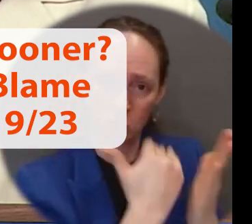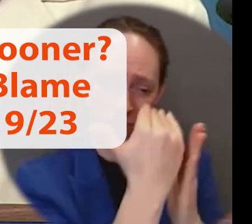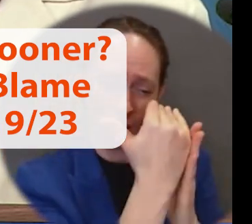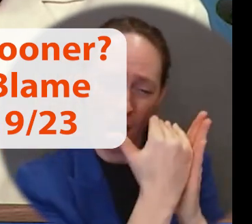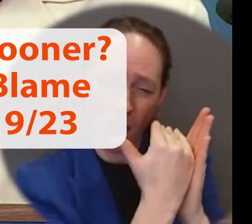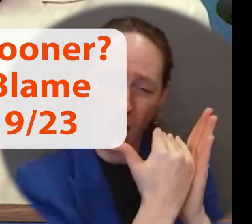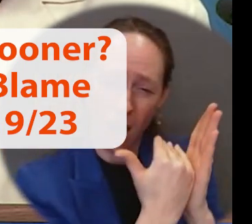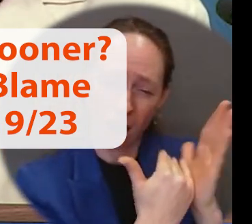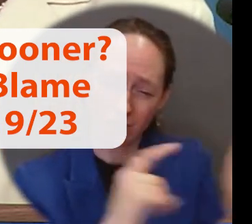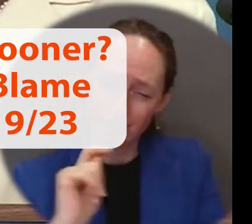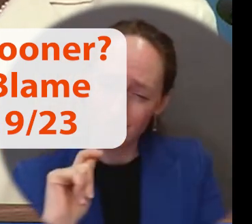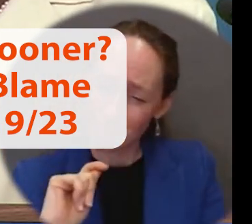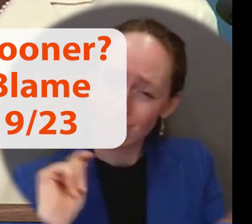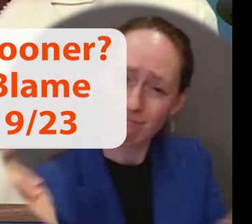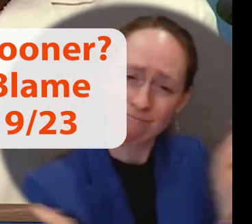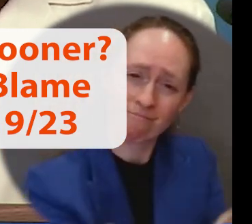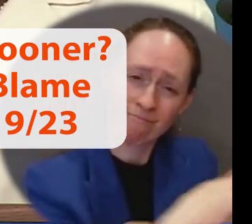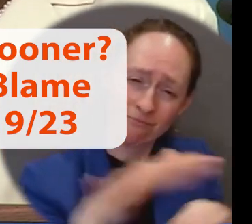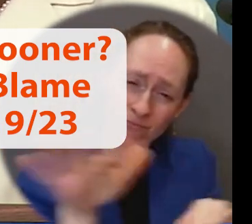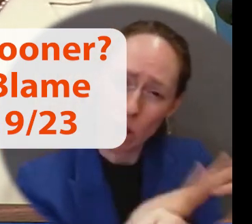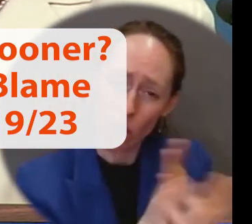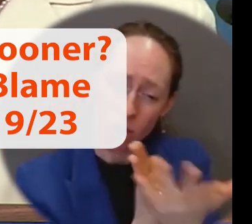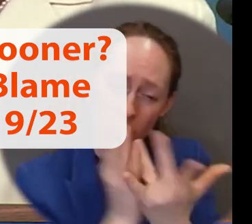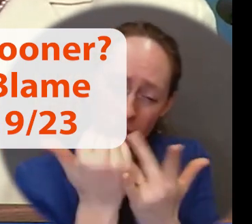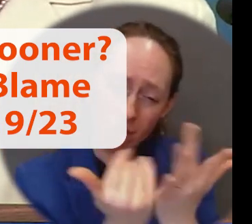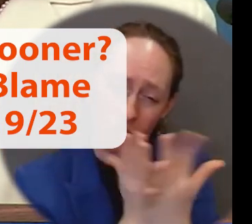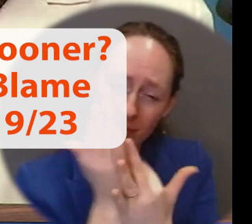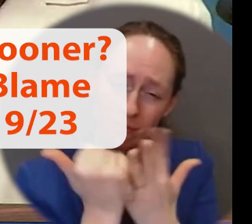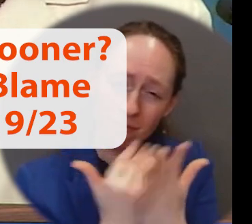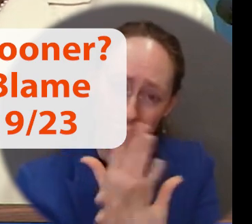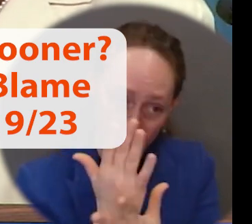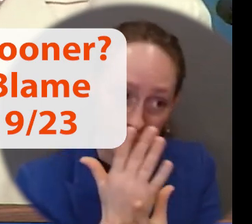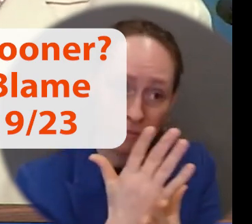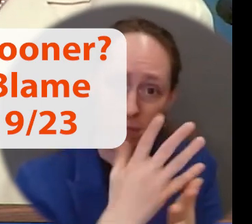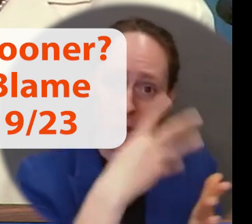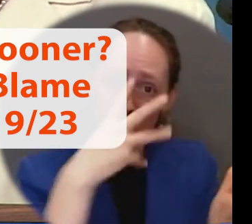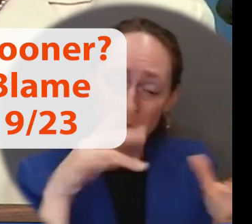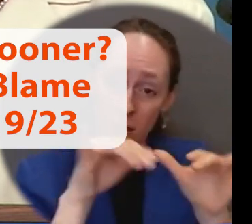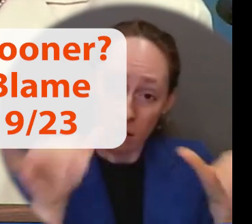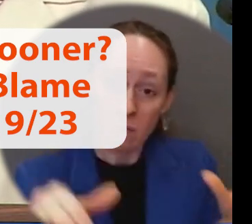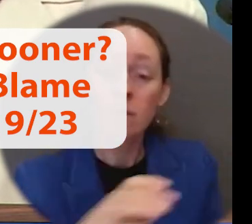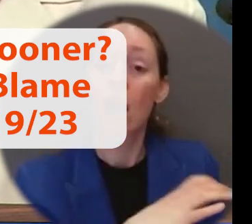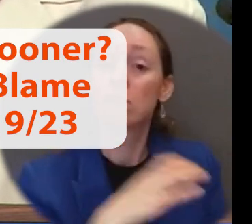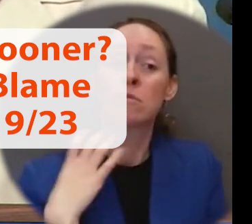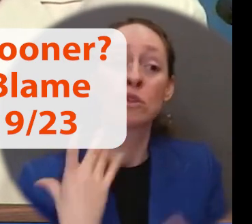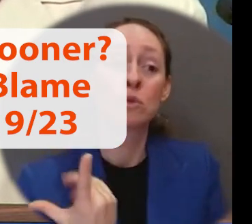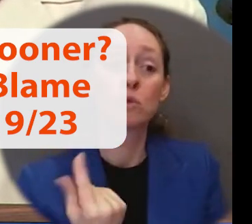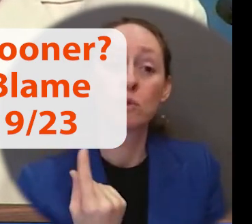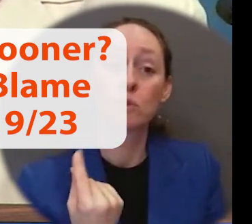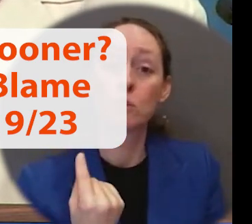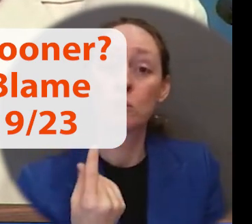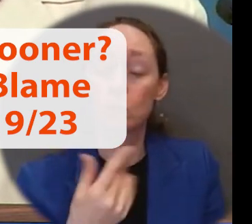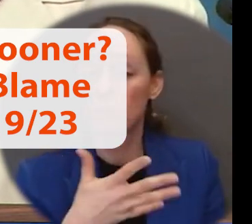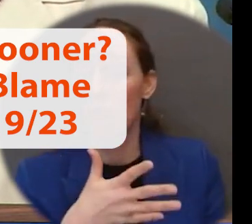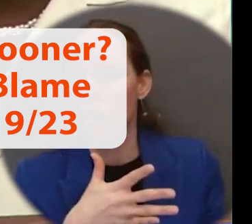it. And 3 years, Congress did not act. They did not act on this. And